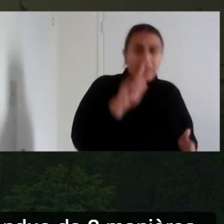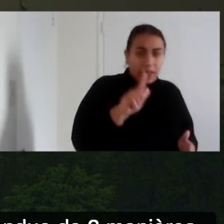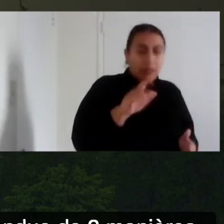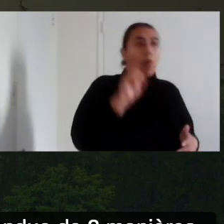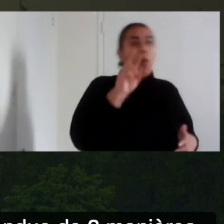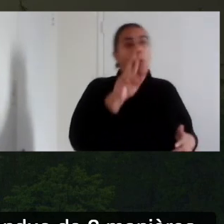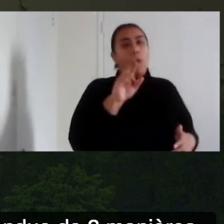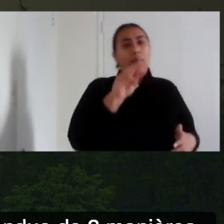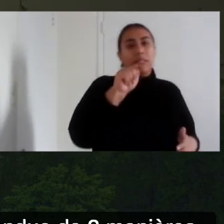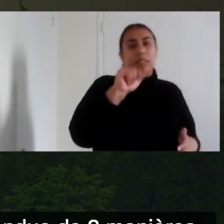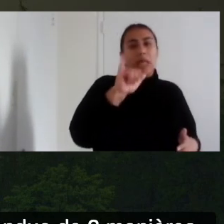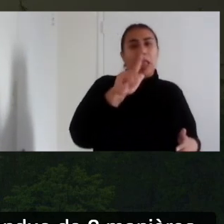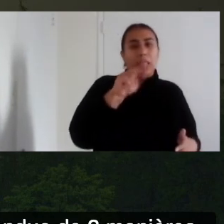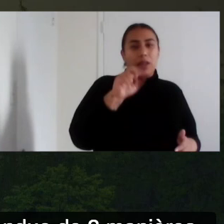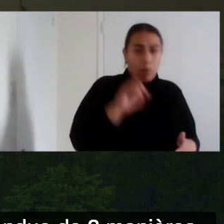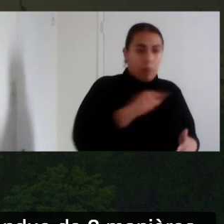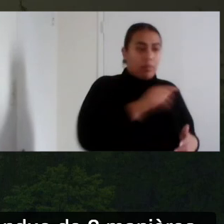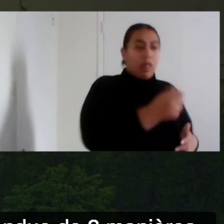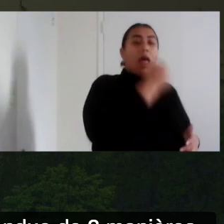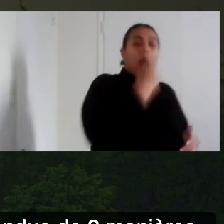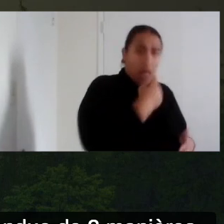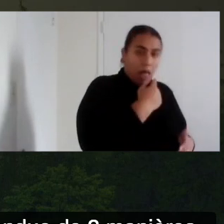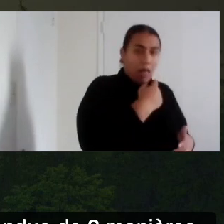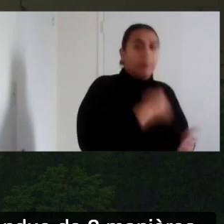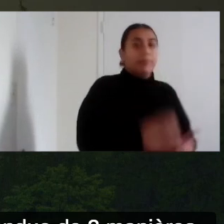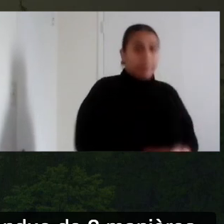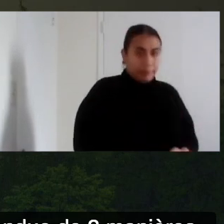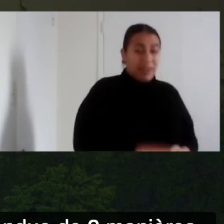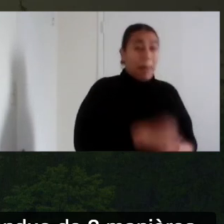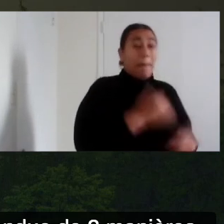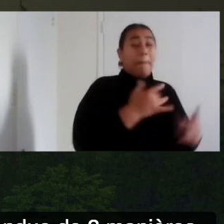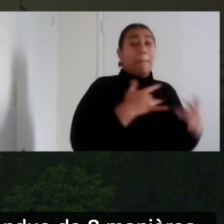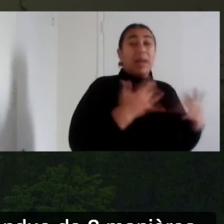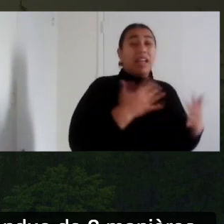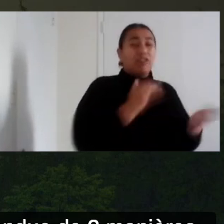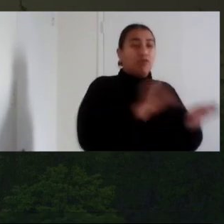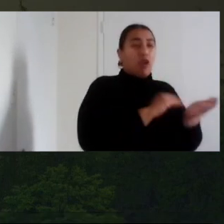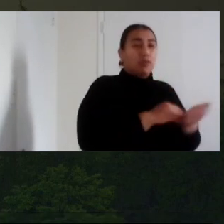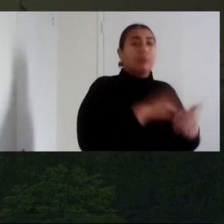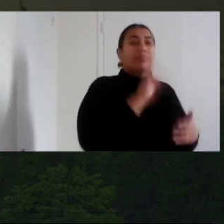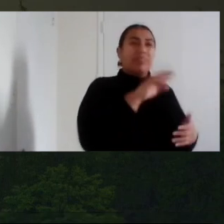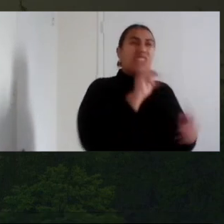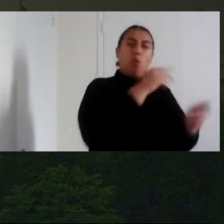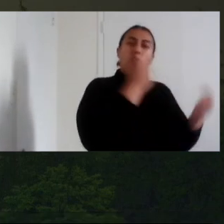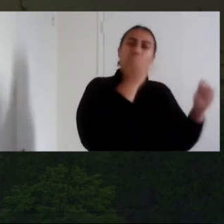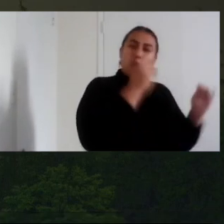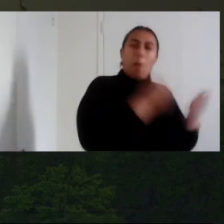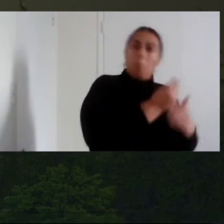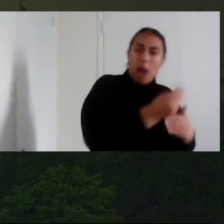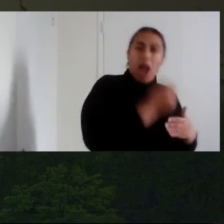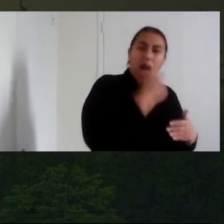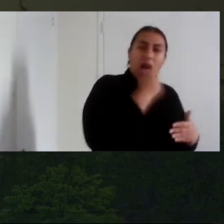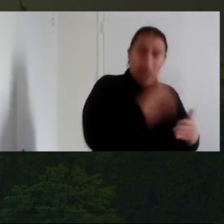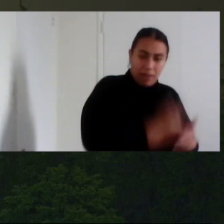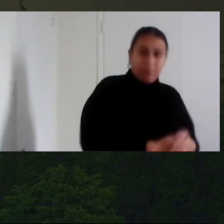manner? So I wanted to address this question because it can be answered in two different ways. First, modern medicine, and